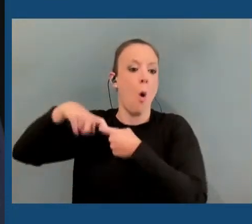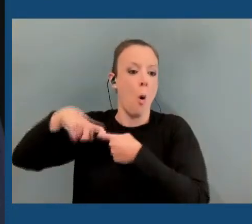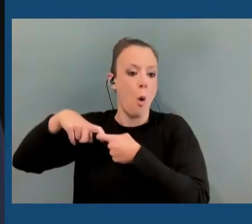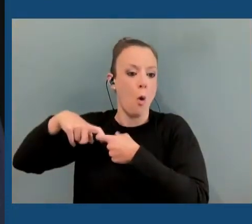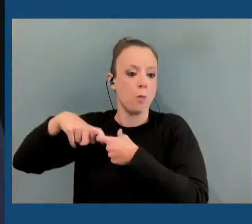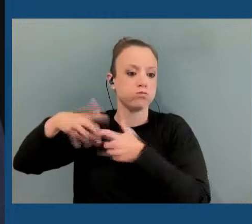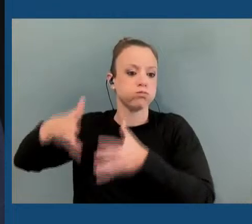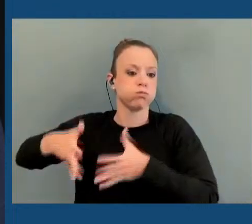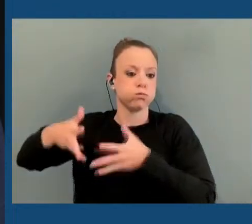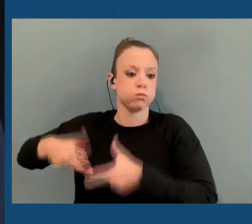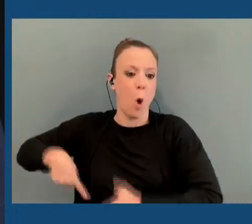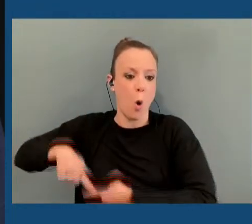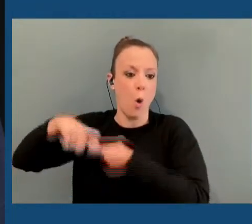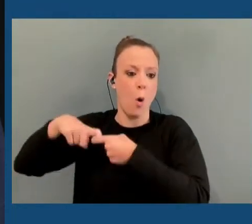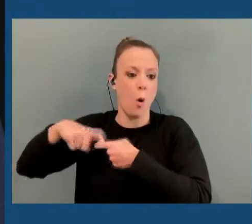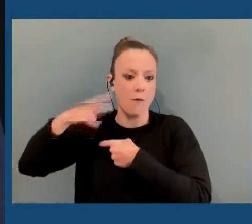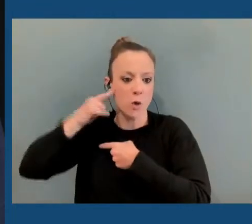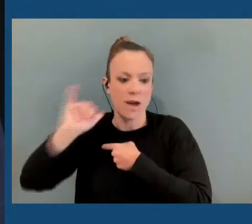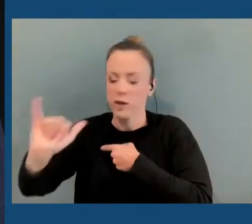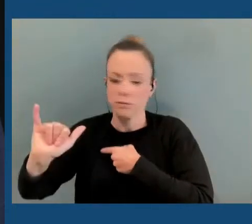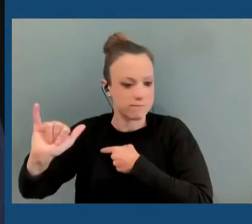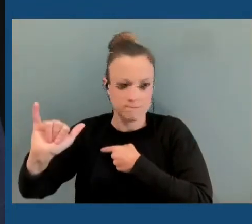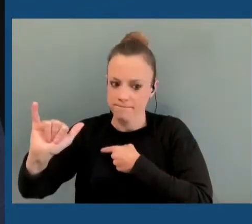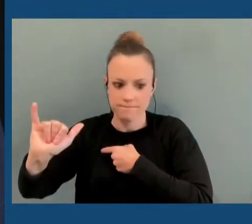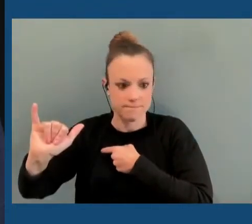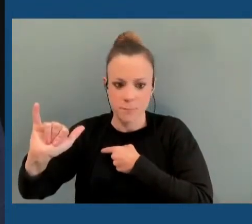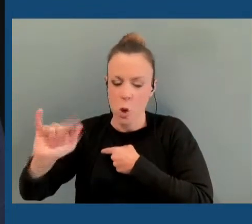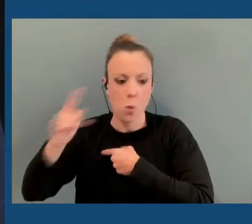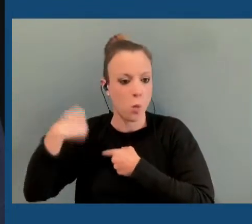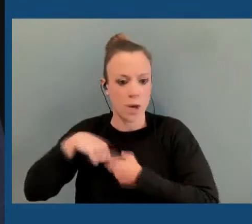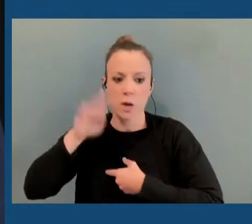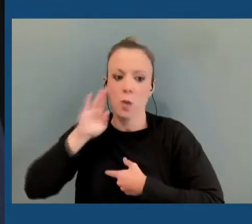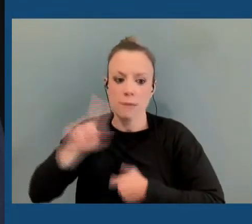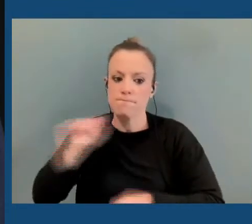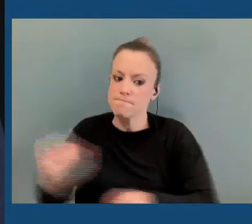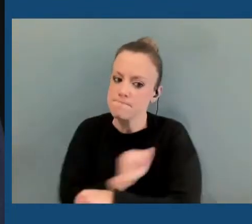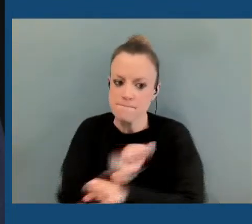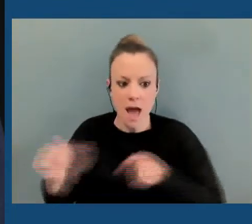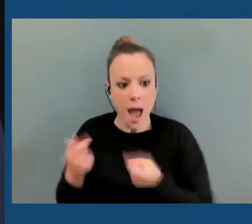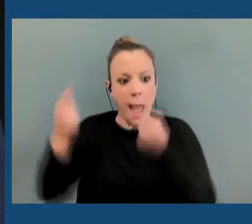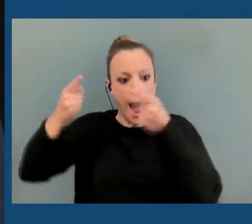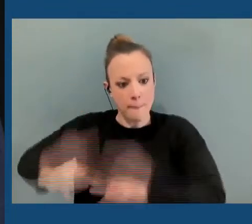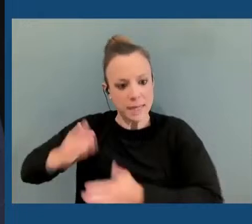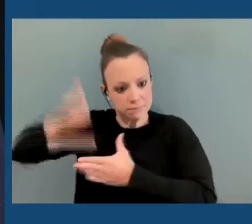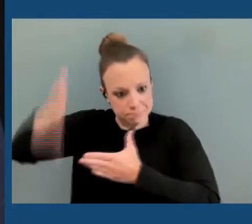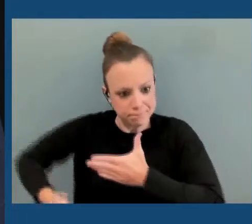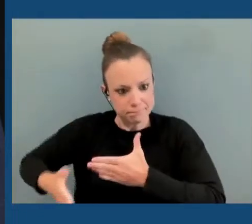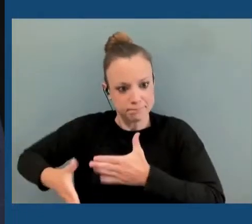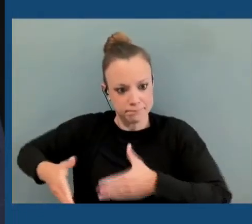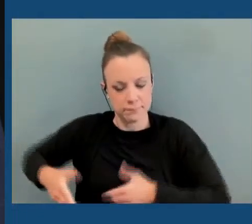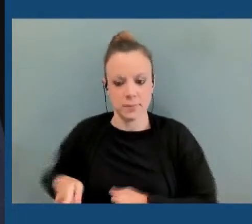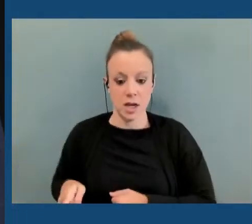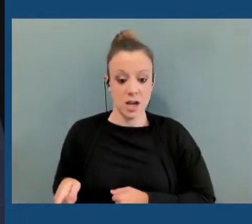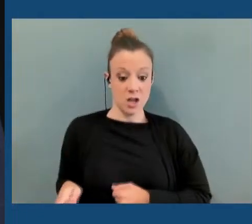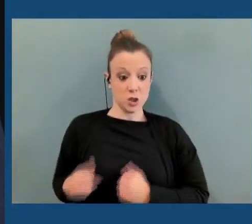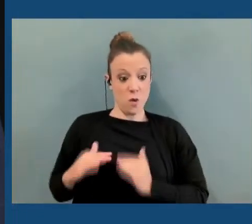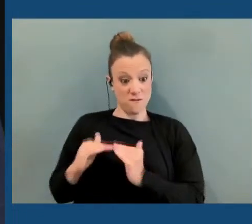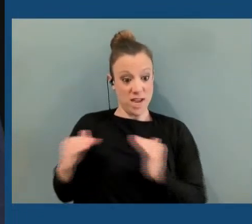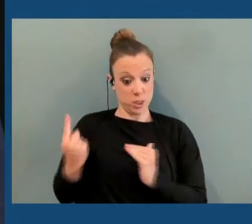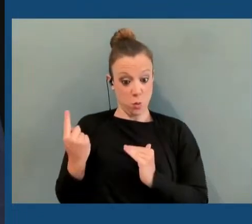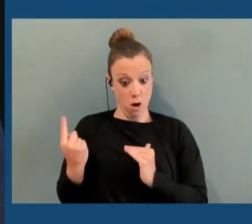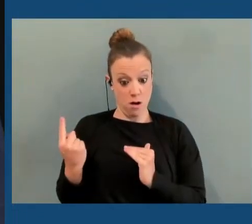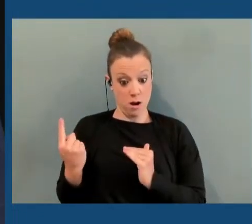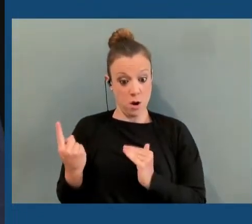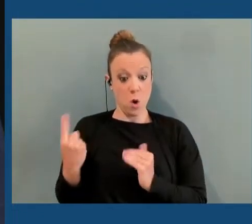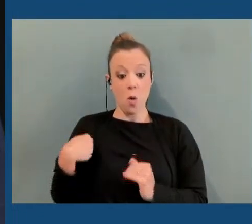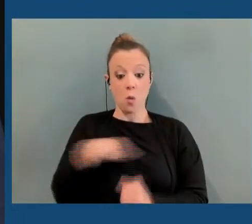so vested in this part of our state. We will get this done. Phase 1, we're committing $100 million to build